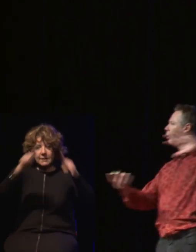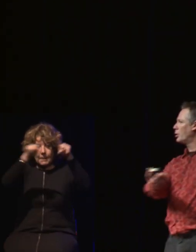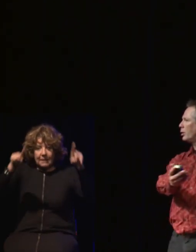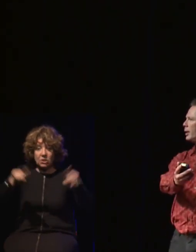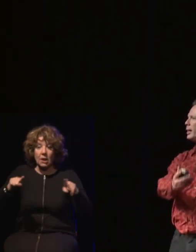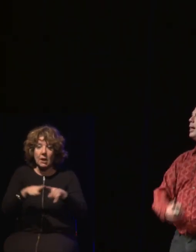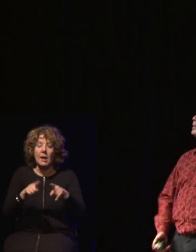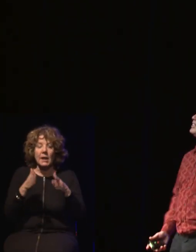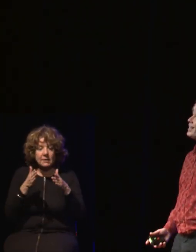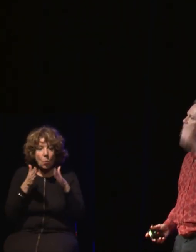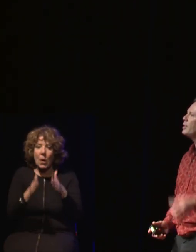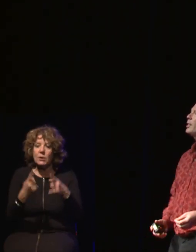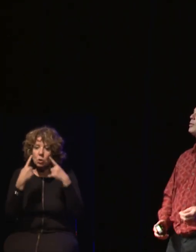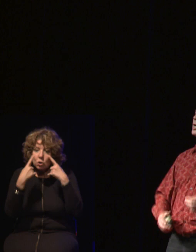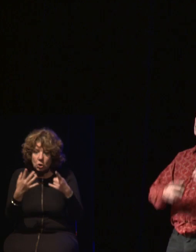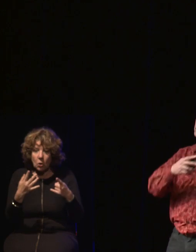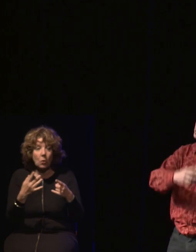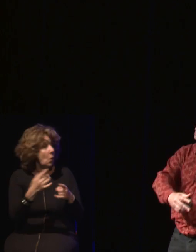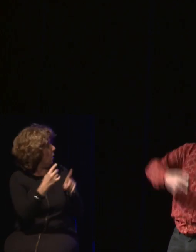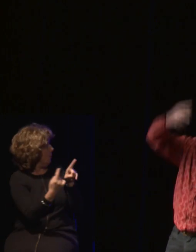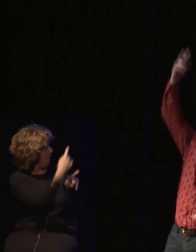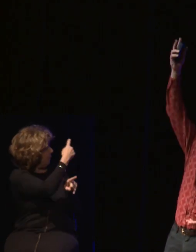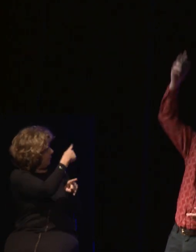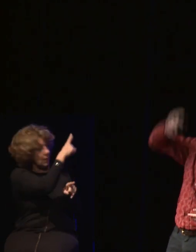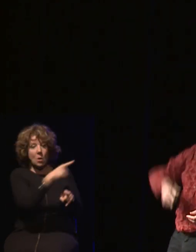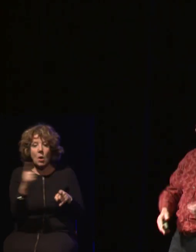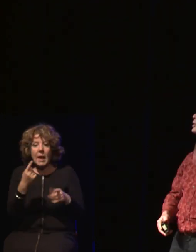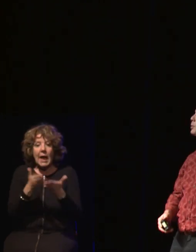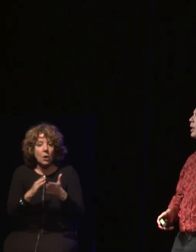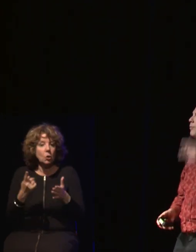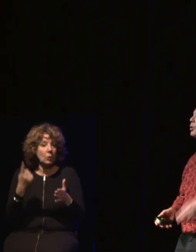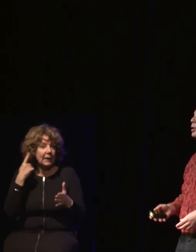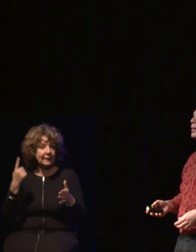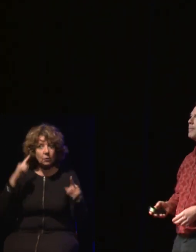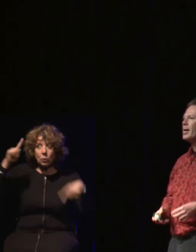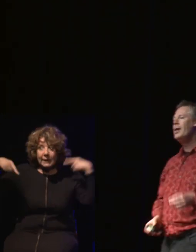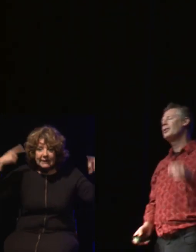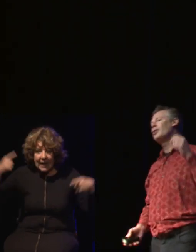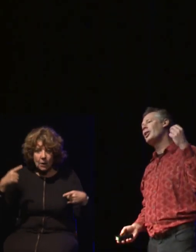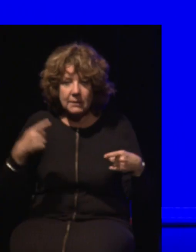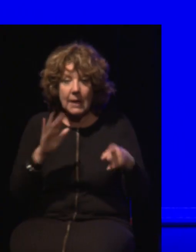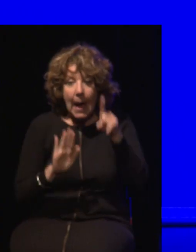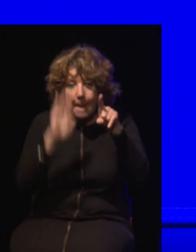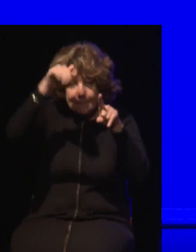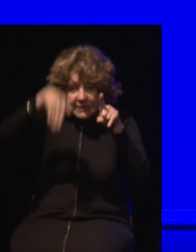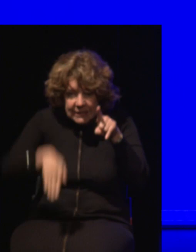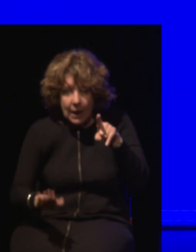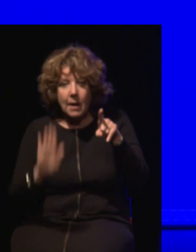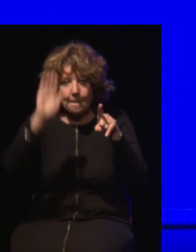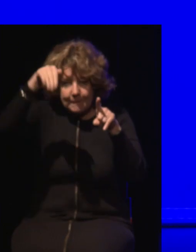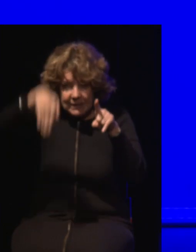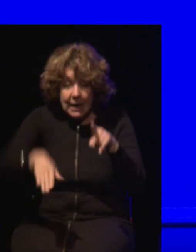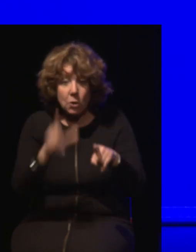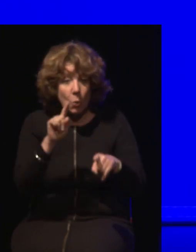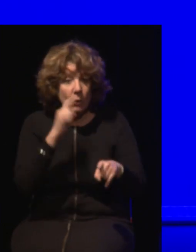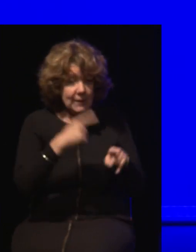progressing horizontally and the intensity of sounds from low to high frequencies displayed vertically. So just have a listen